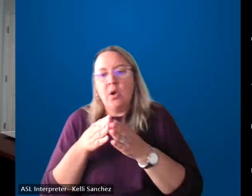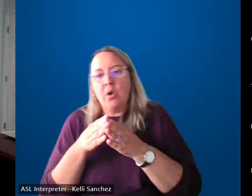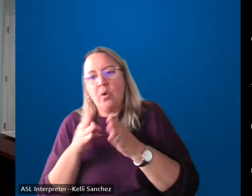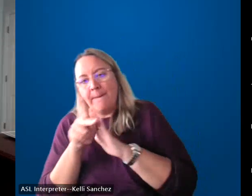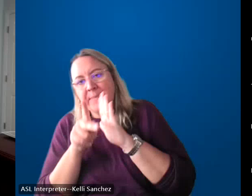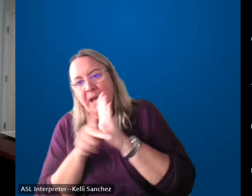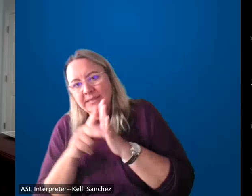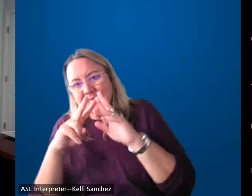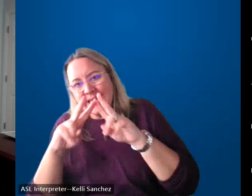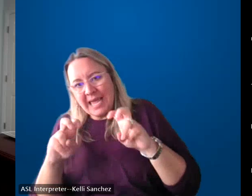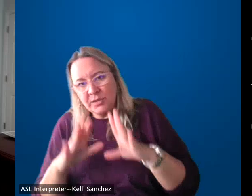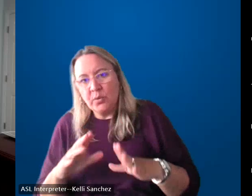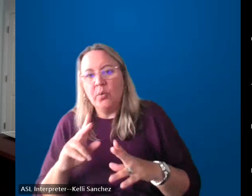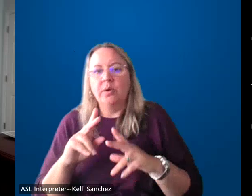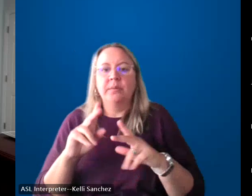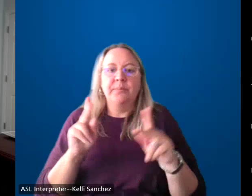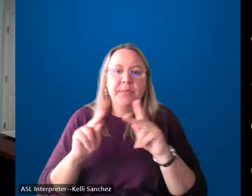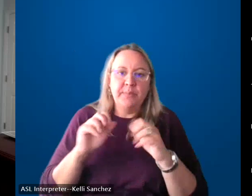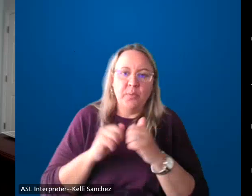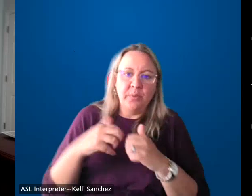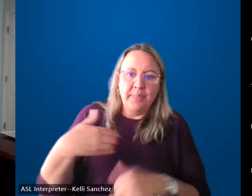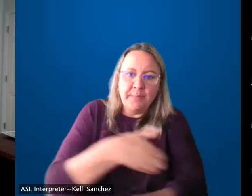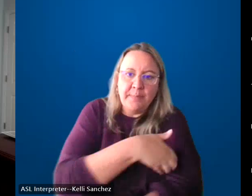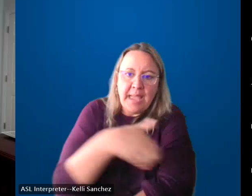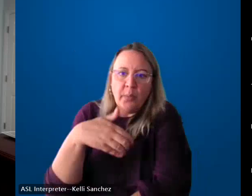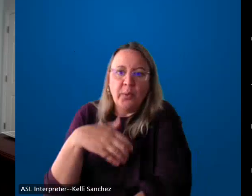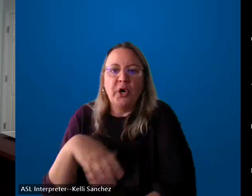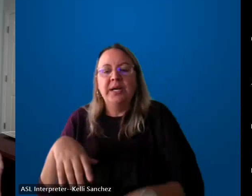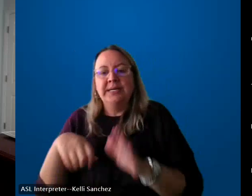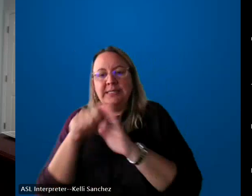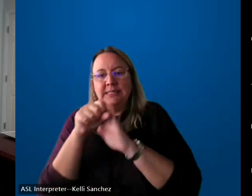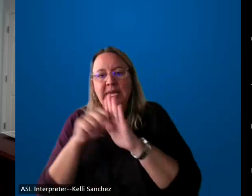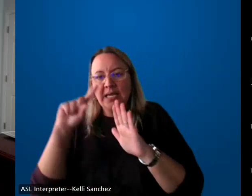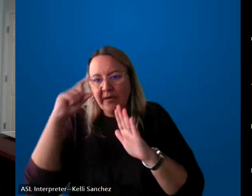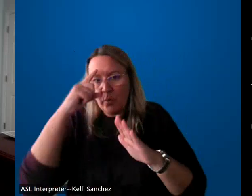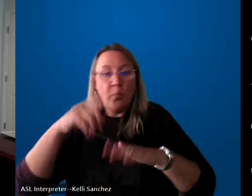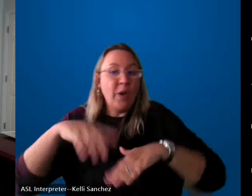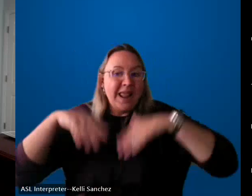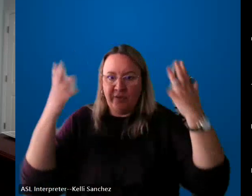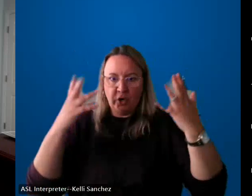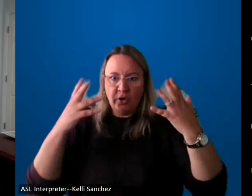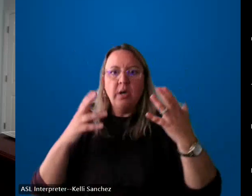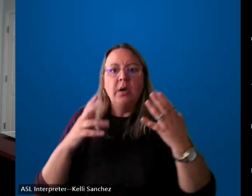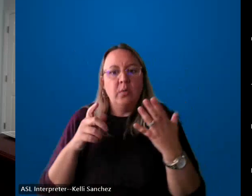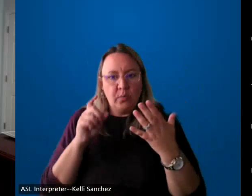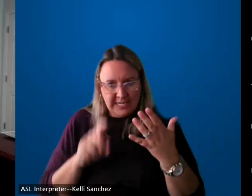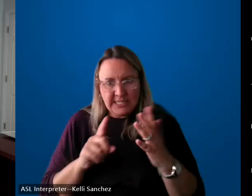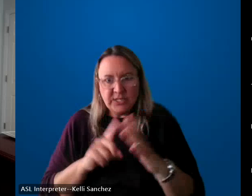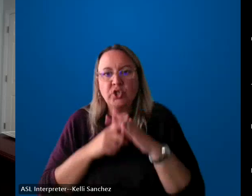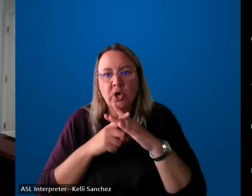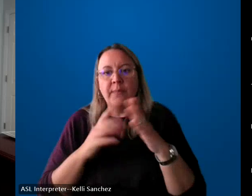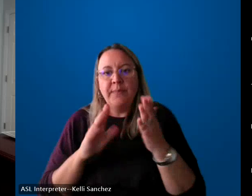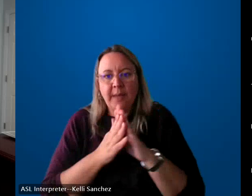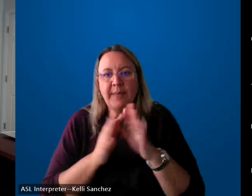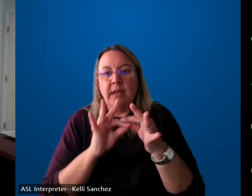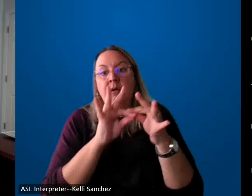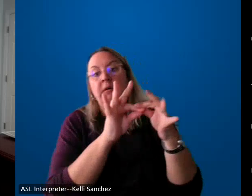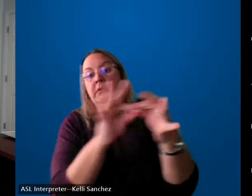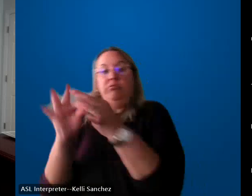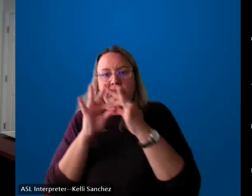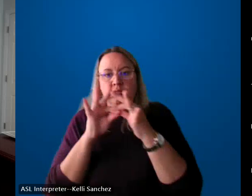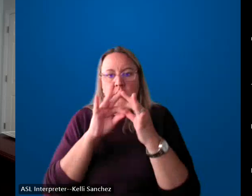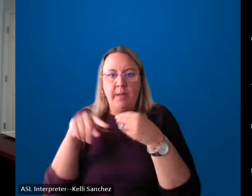or people in positions of power, people at our state government, wherever you are. Like we have to start unifying and speaking in that